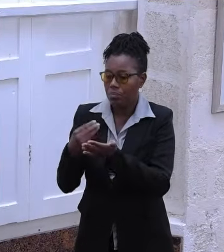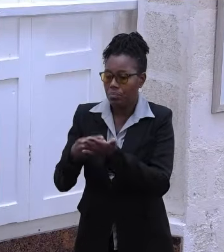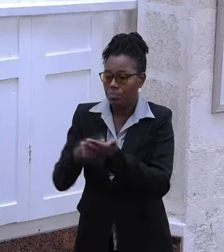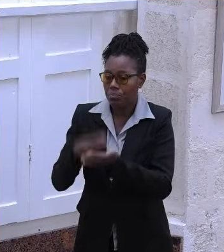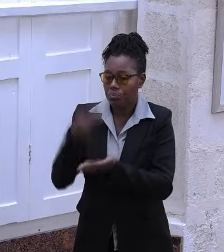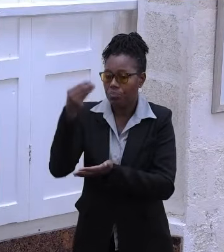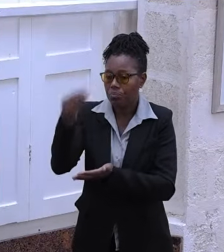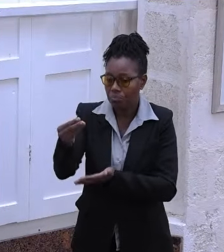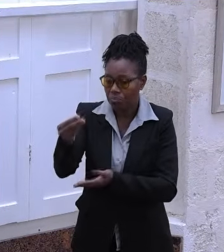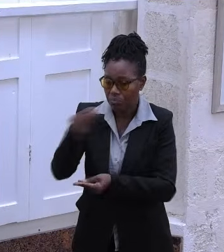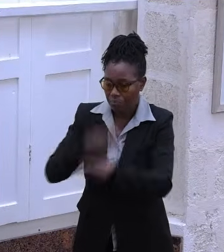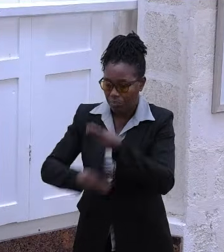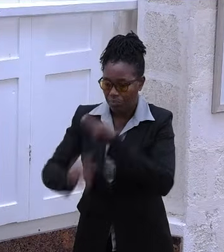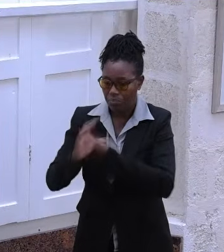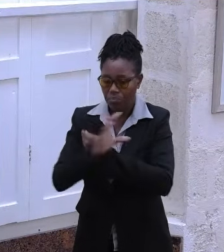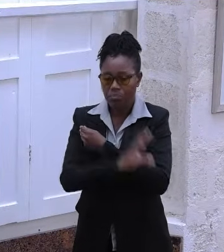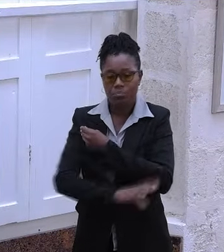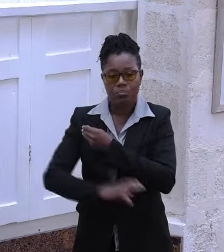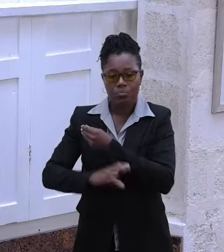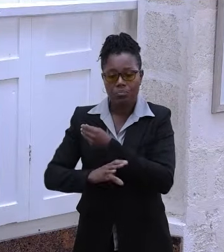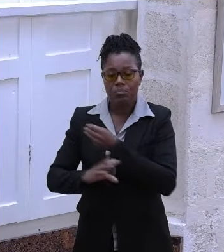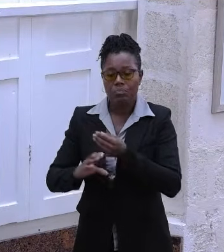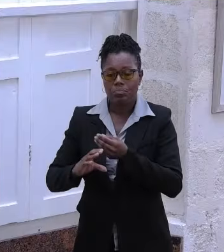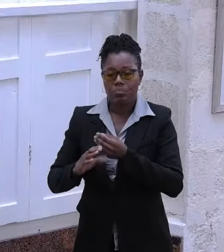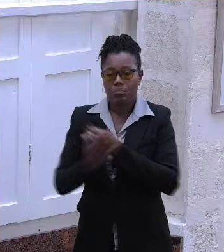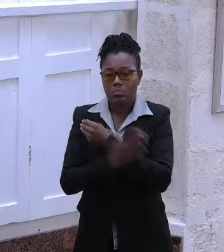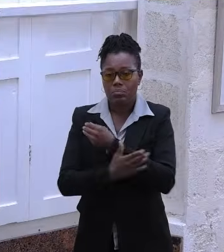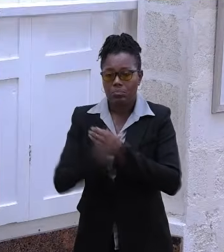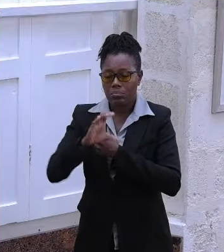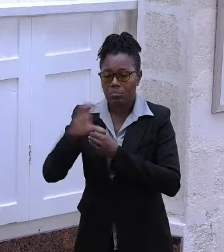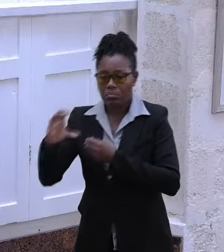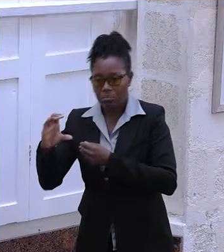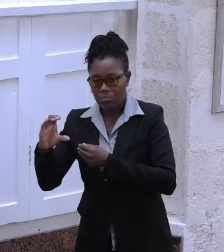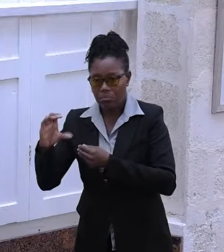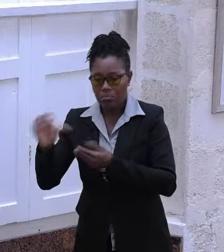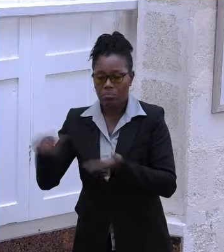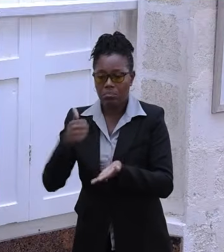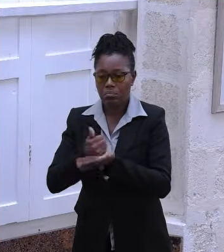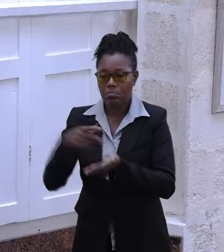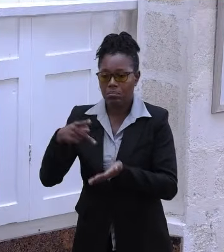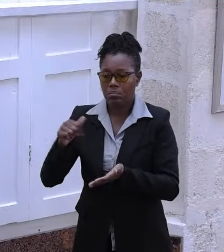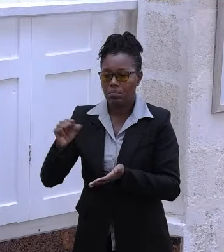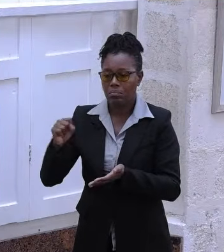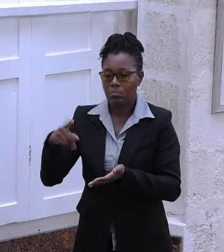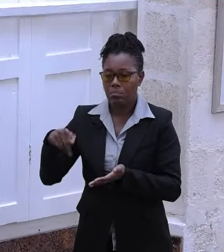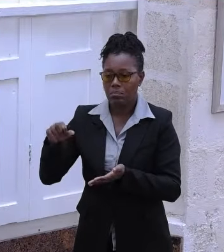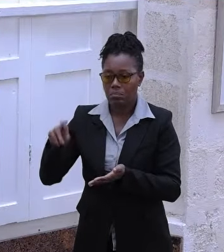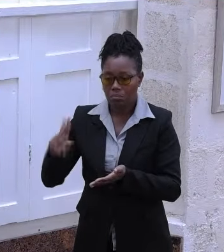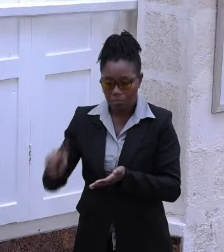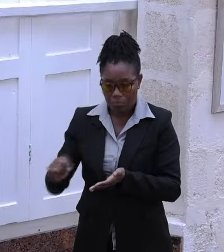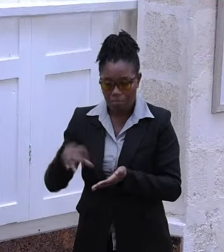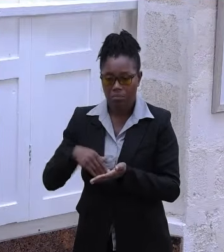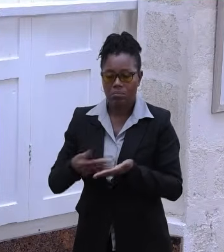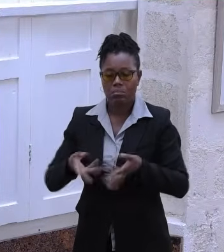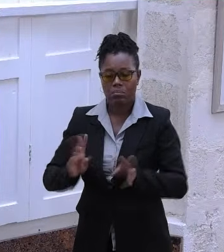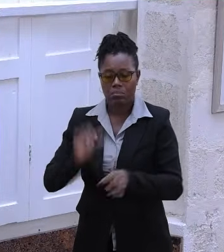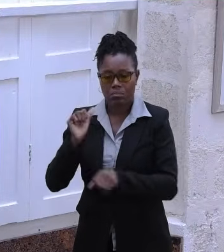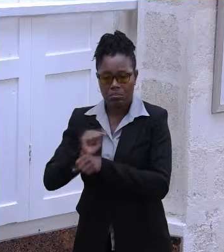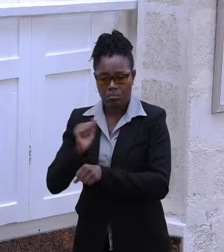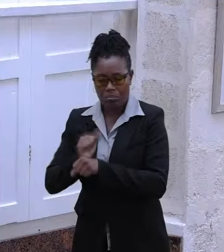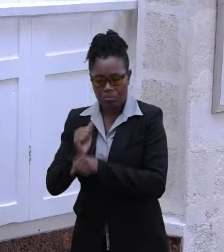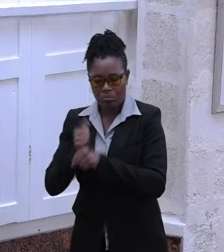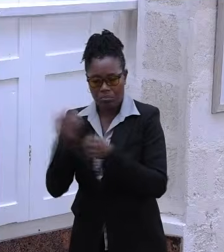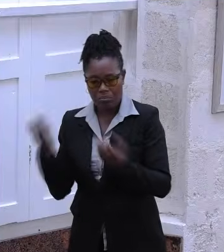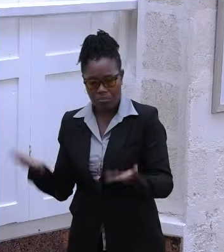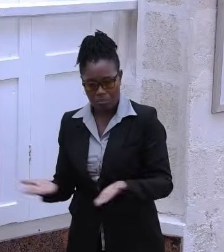get a CARICOM passport. That CARICOM passport immediately allows them to work and live in Barbados. And